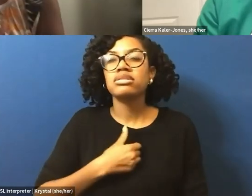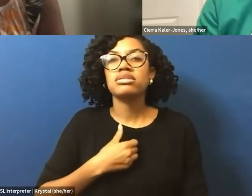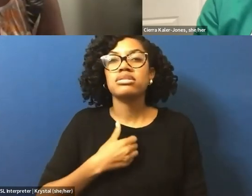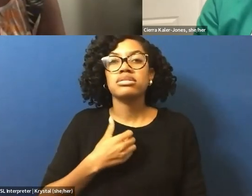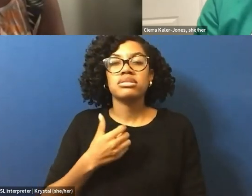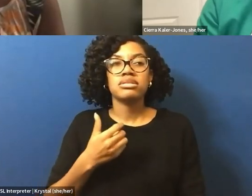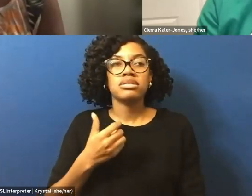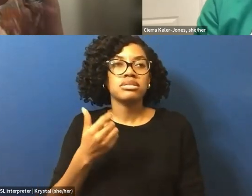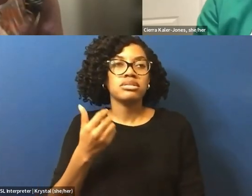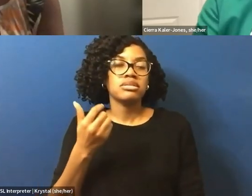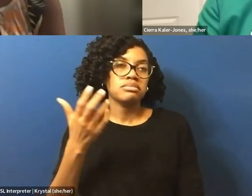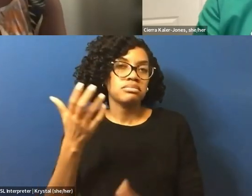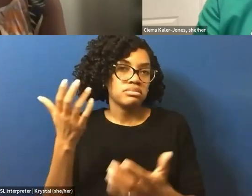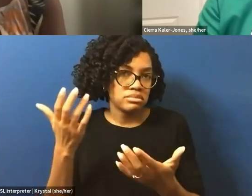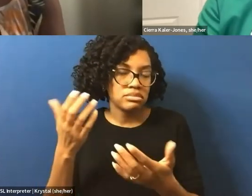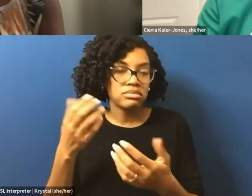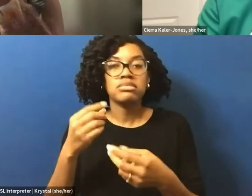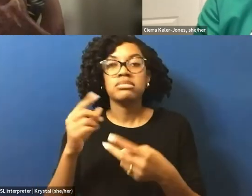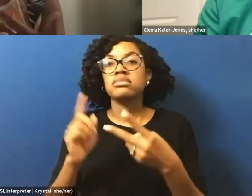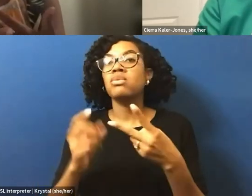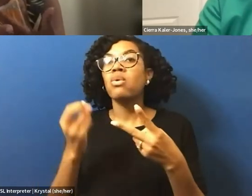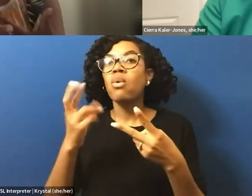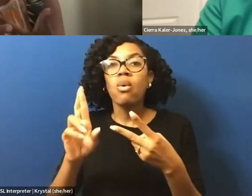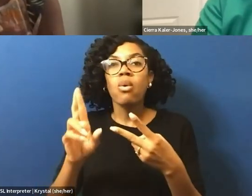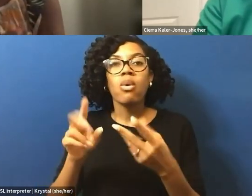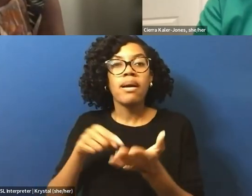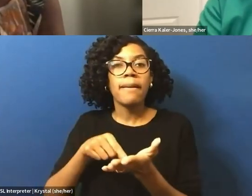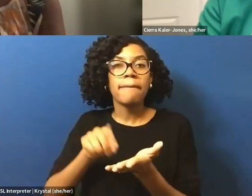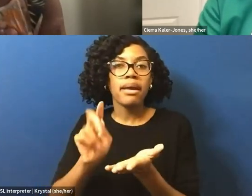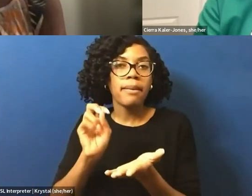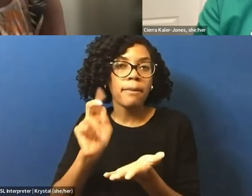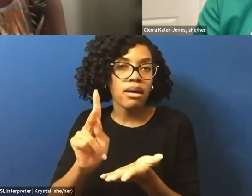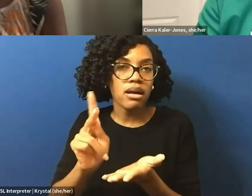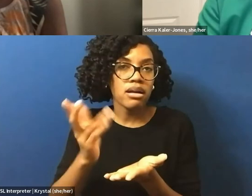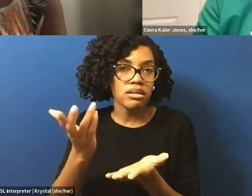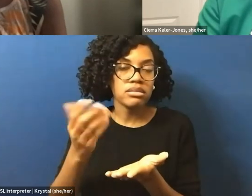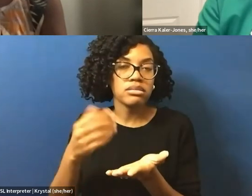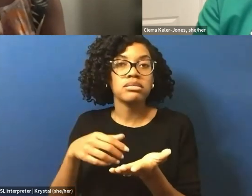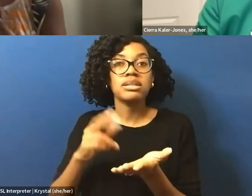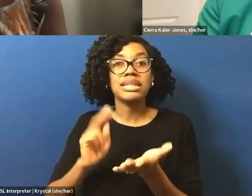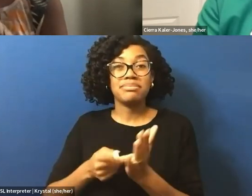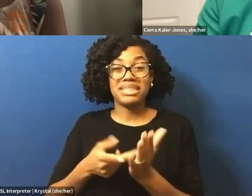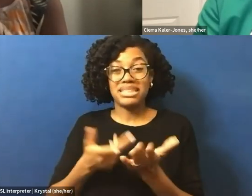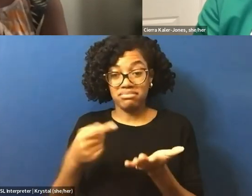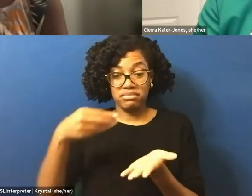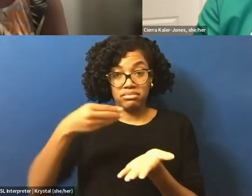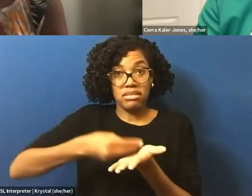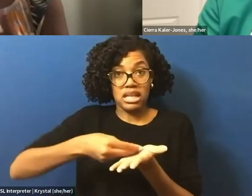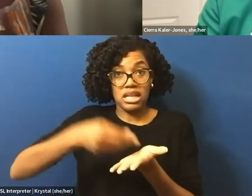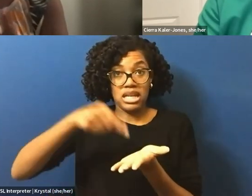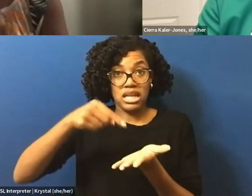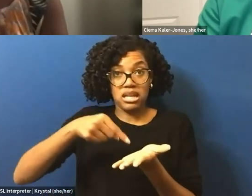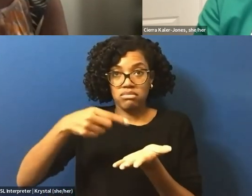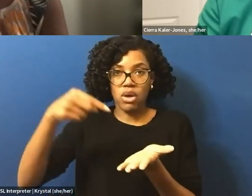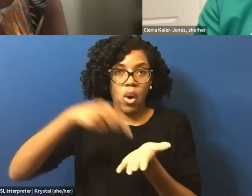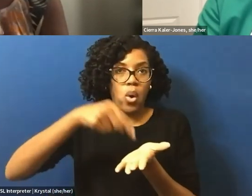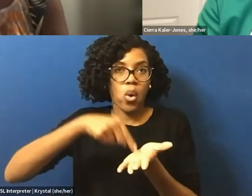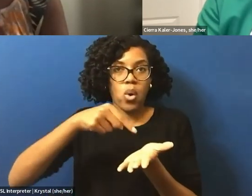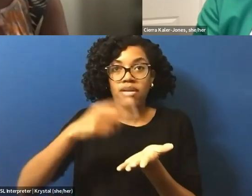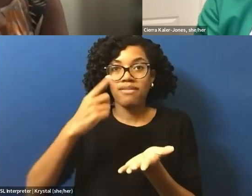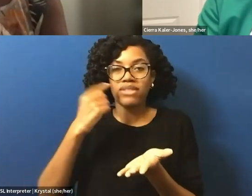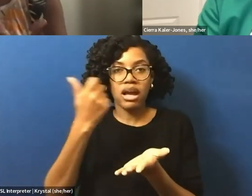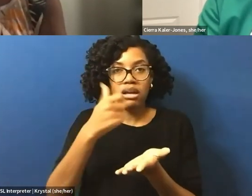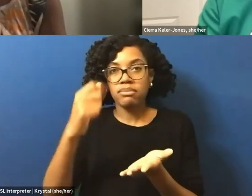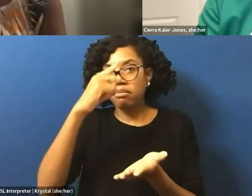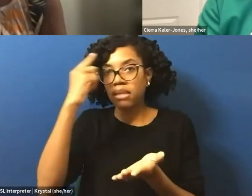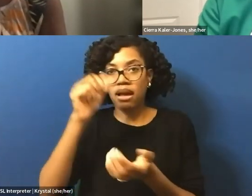might think of reparations as a payout, right, of either money owed from labor that was performed without